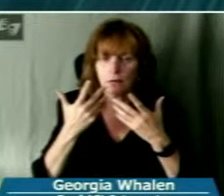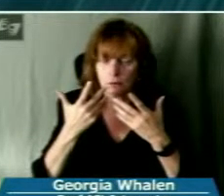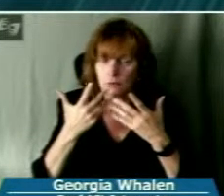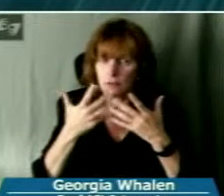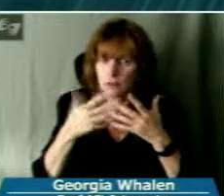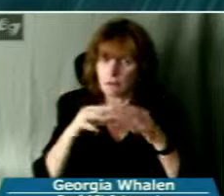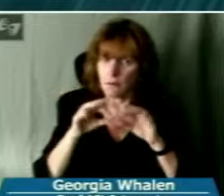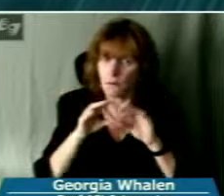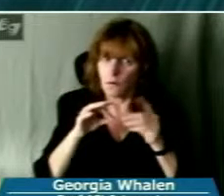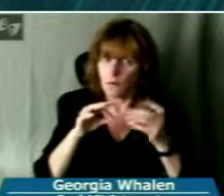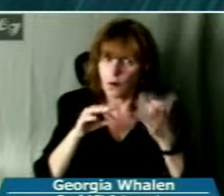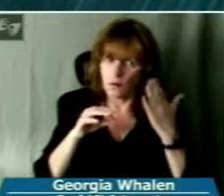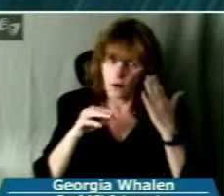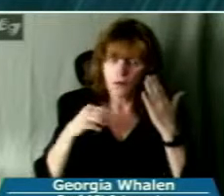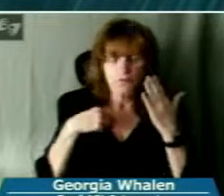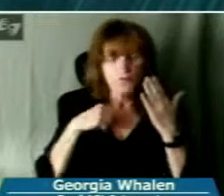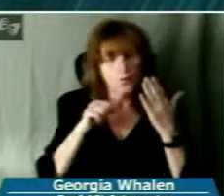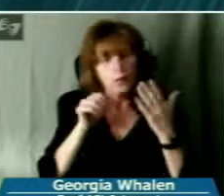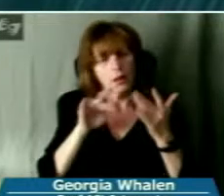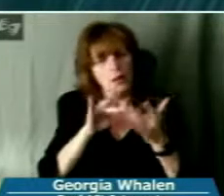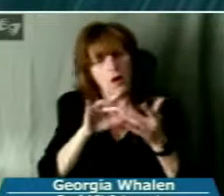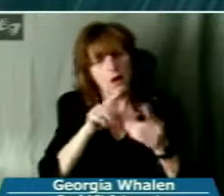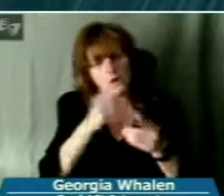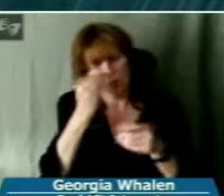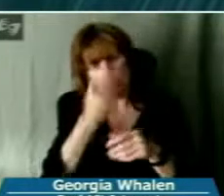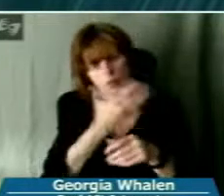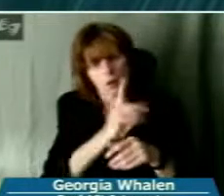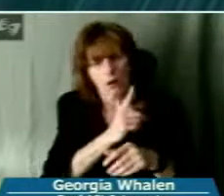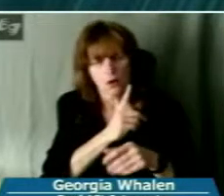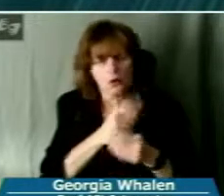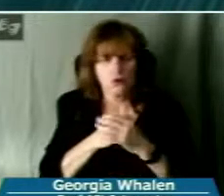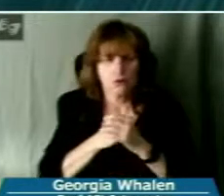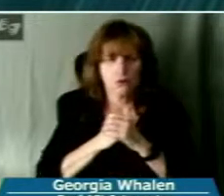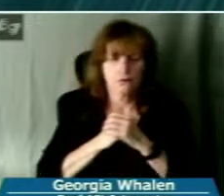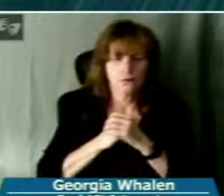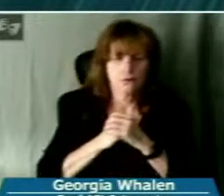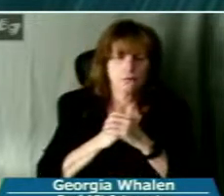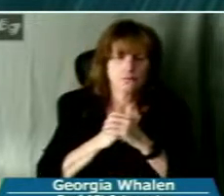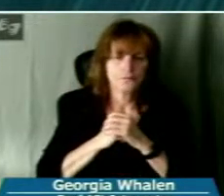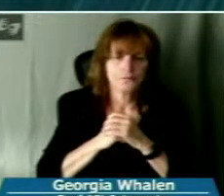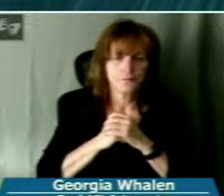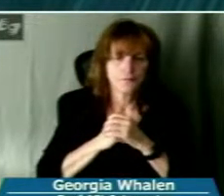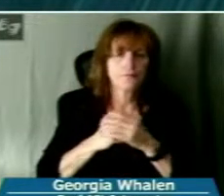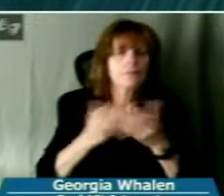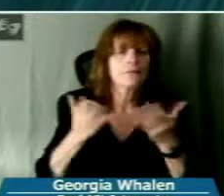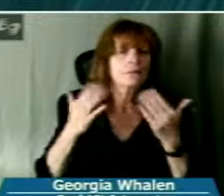it. Thank you. Thanks.